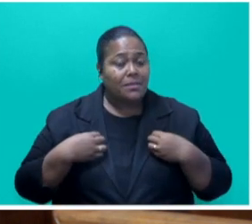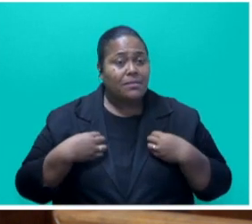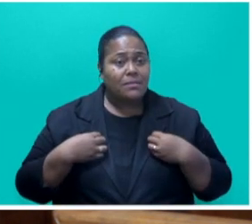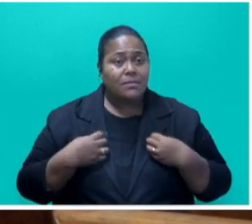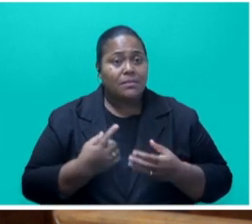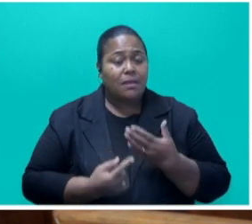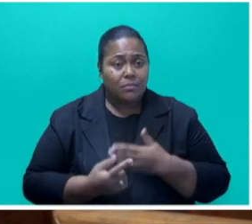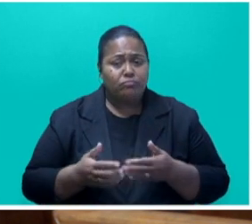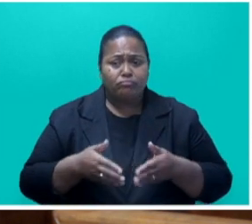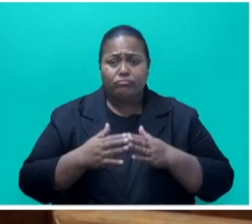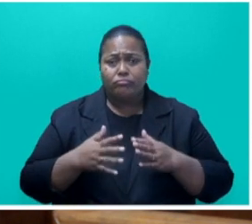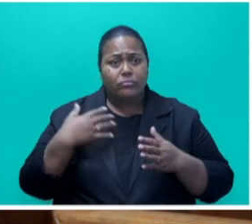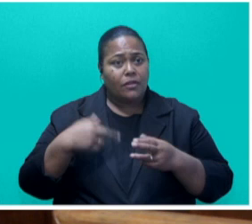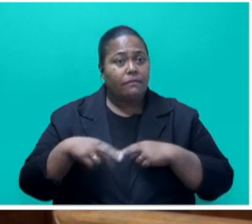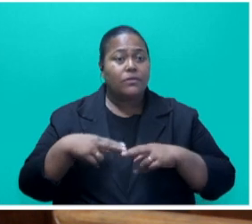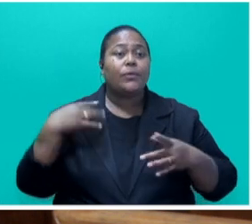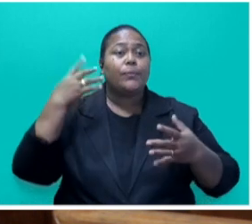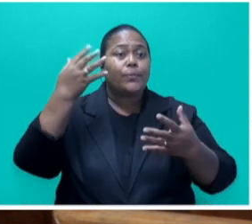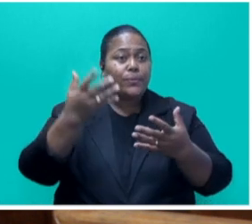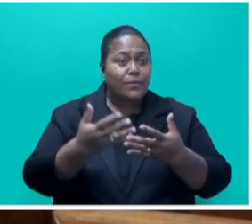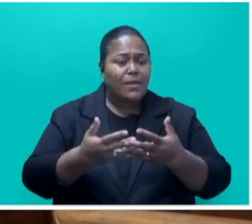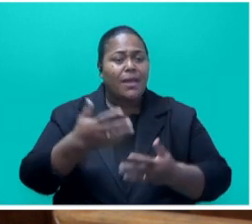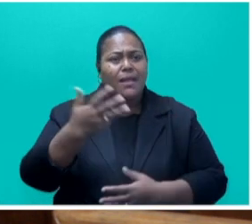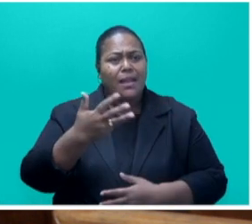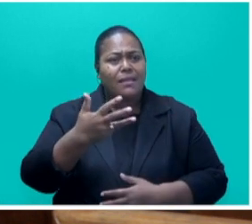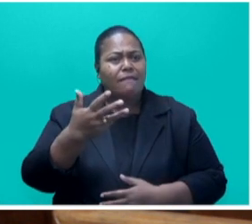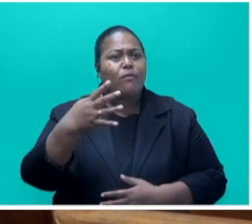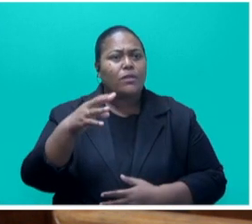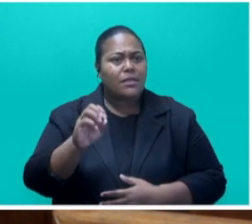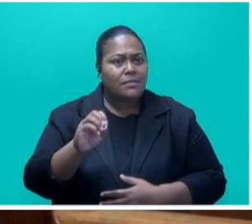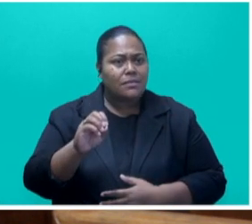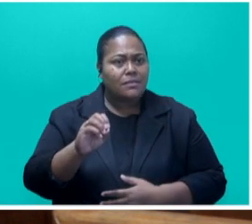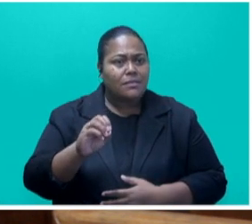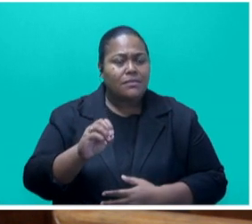for some time, since the 1940s, and is one of the most